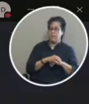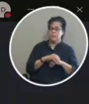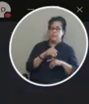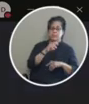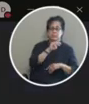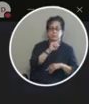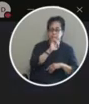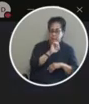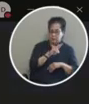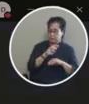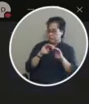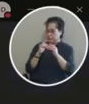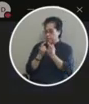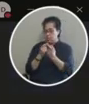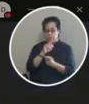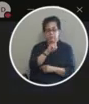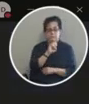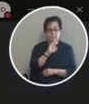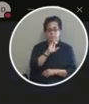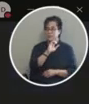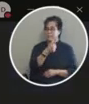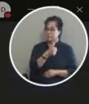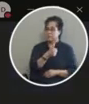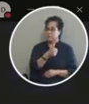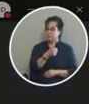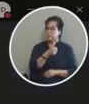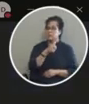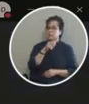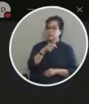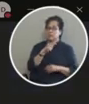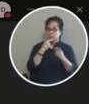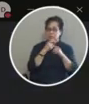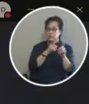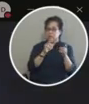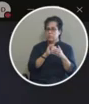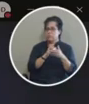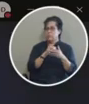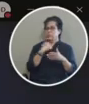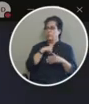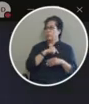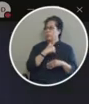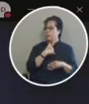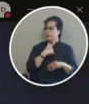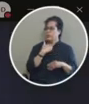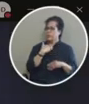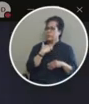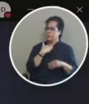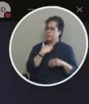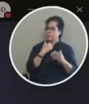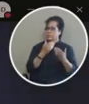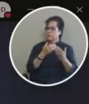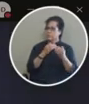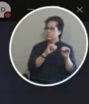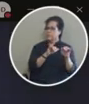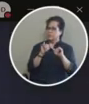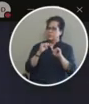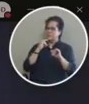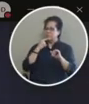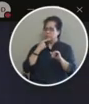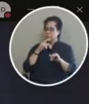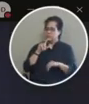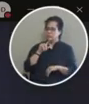Mayor, Council. On December 10th, Moody's Investment Service announced that in the event of a recession of similar severity to